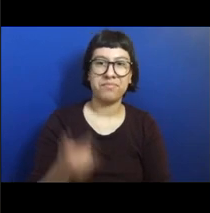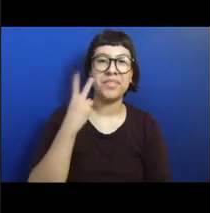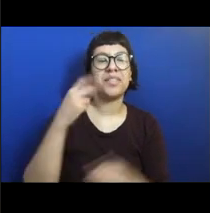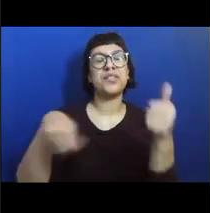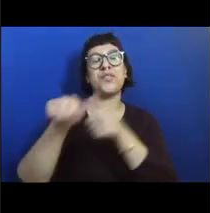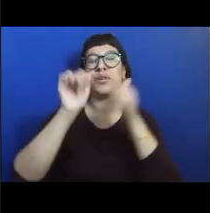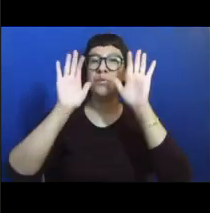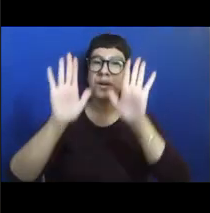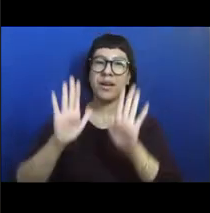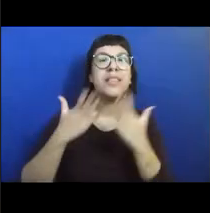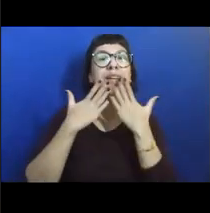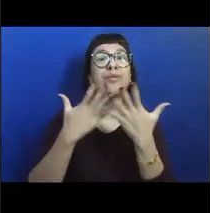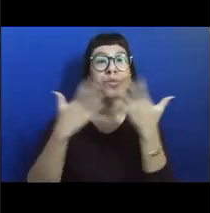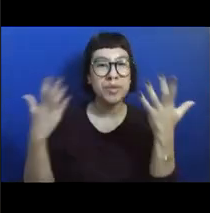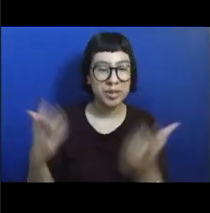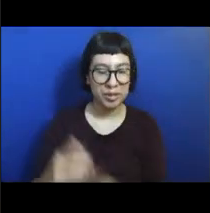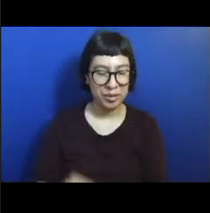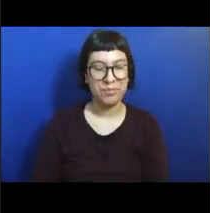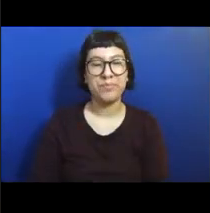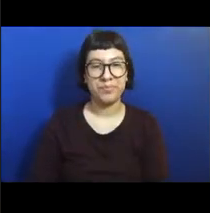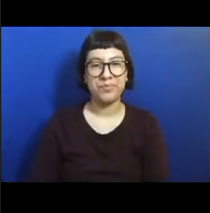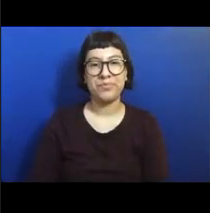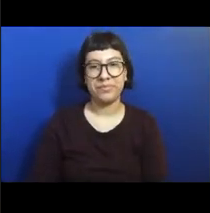again. Great, thank you so much.